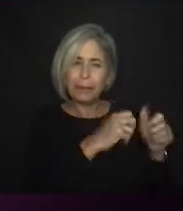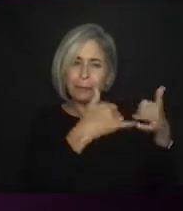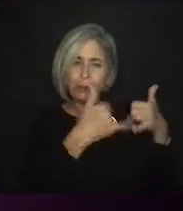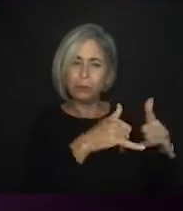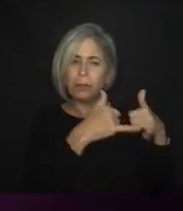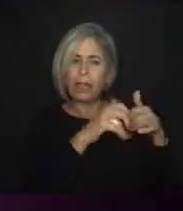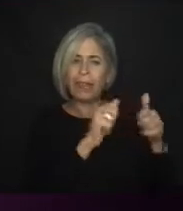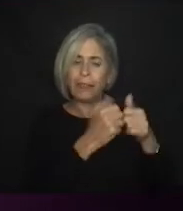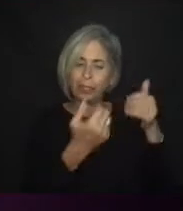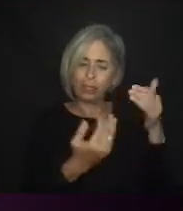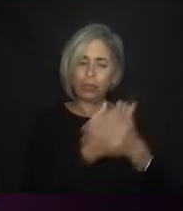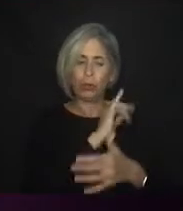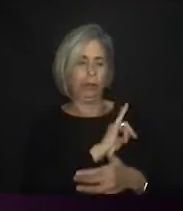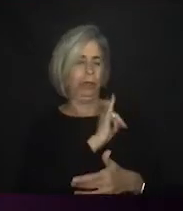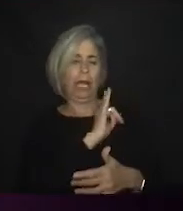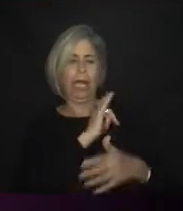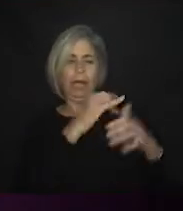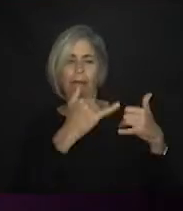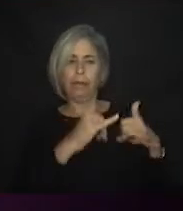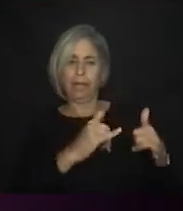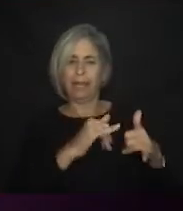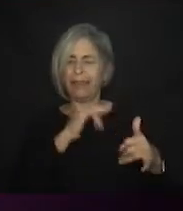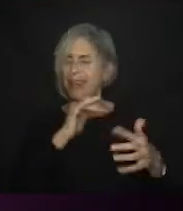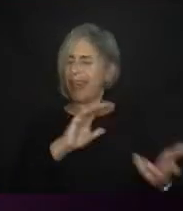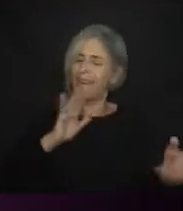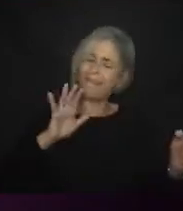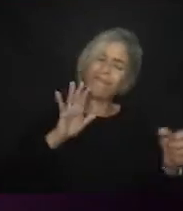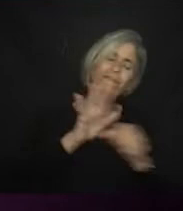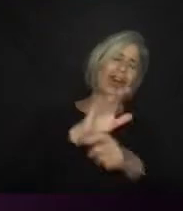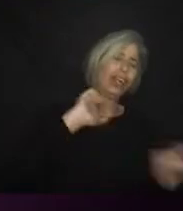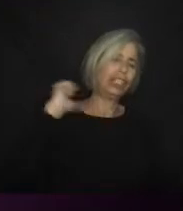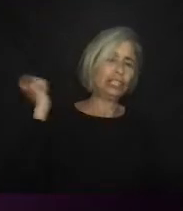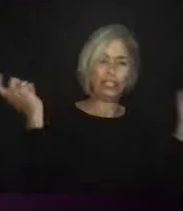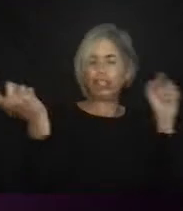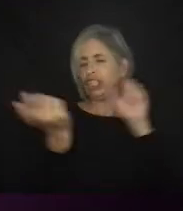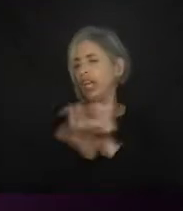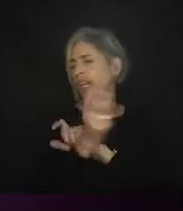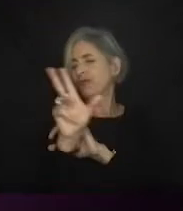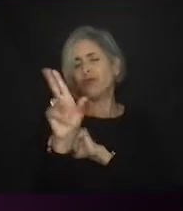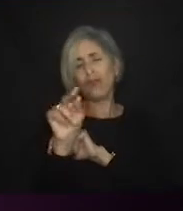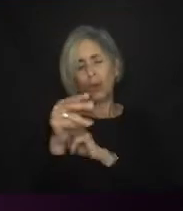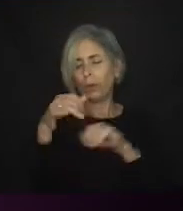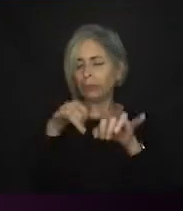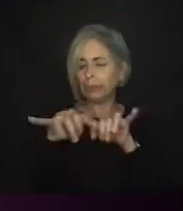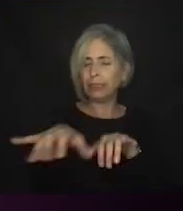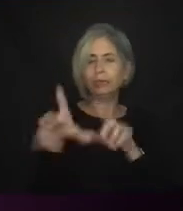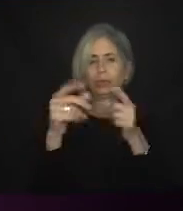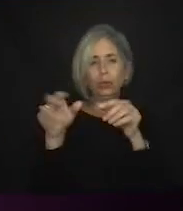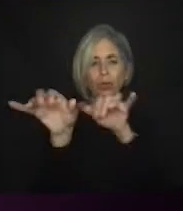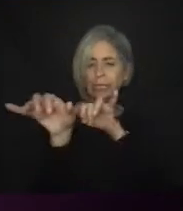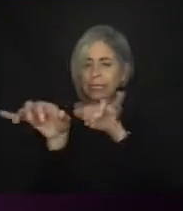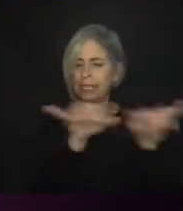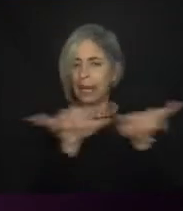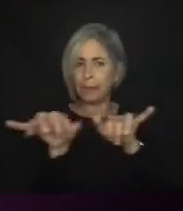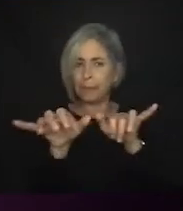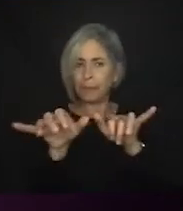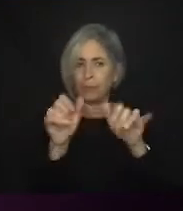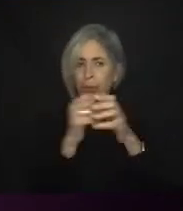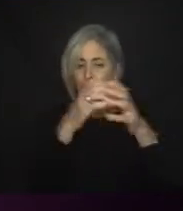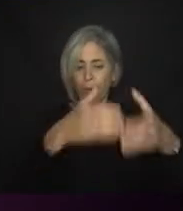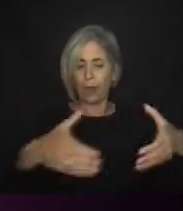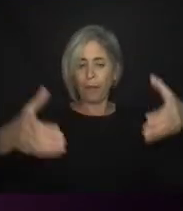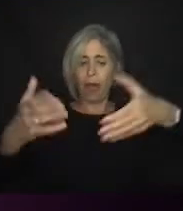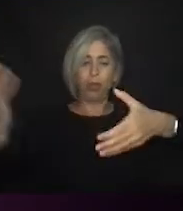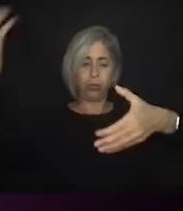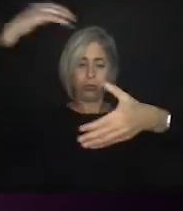to play this new style of play. It wasn't a complete paradigm shift. They still had to do the same things of putting the ball